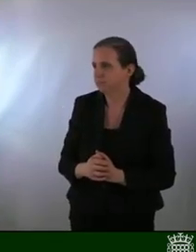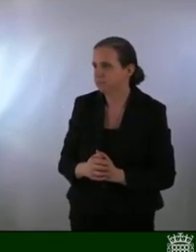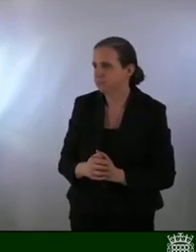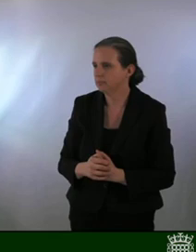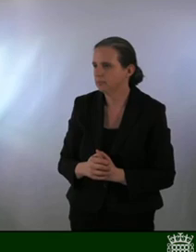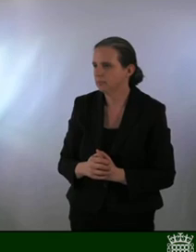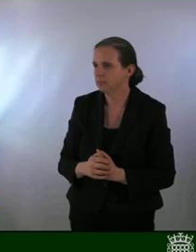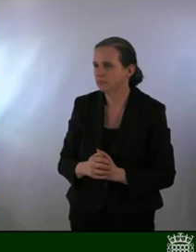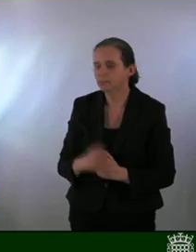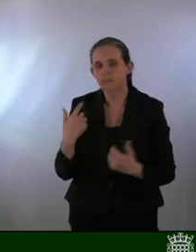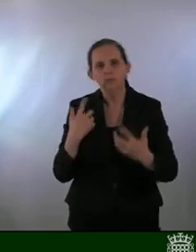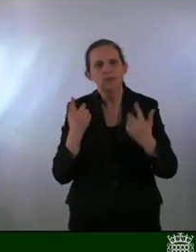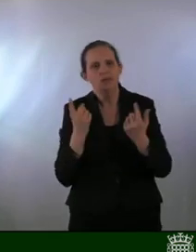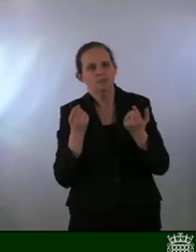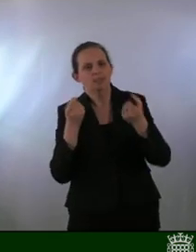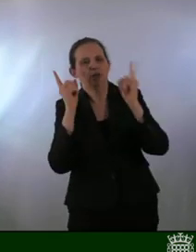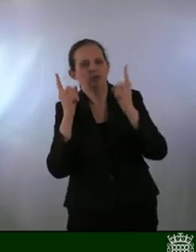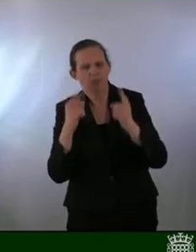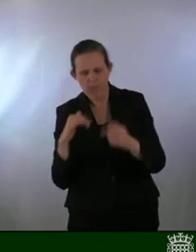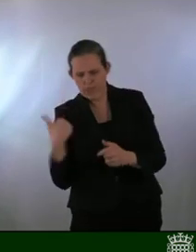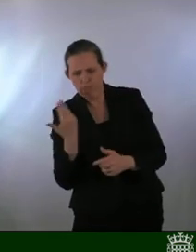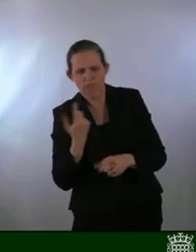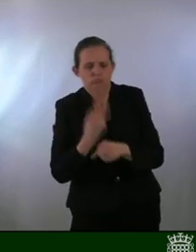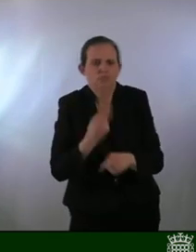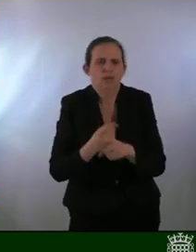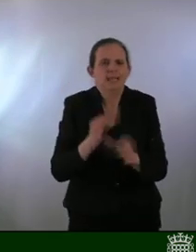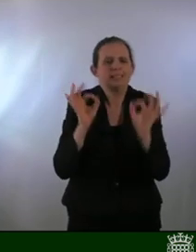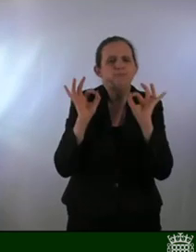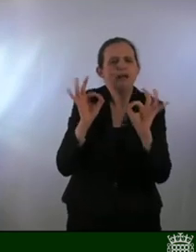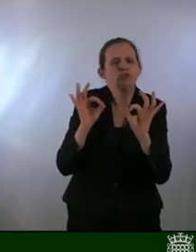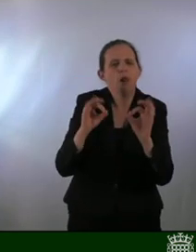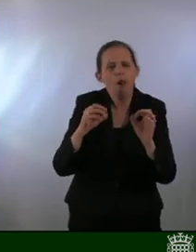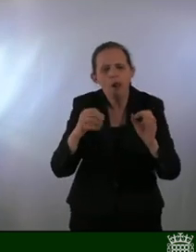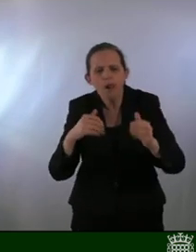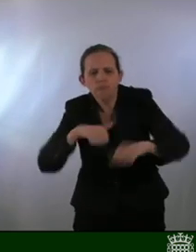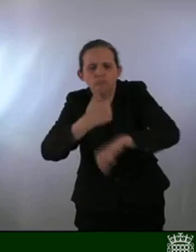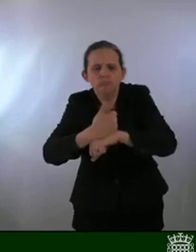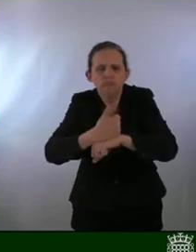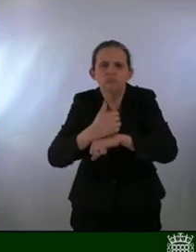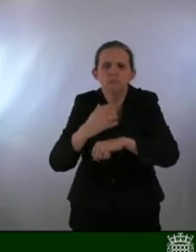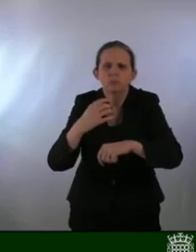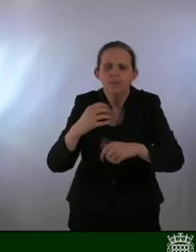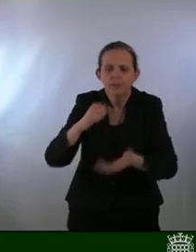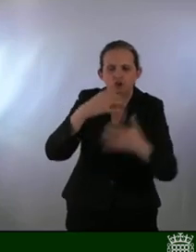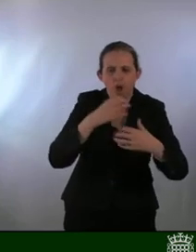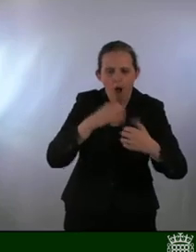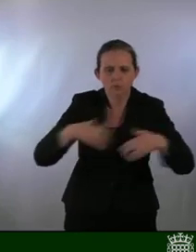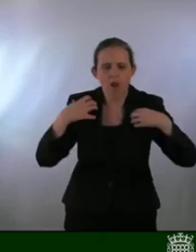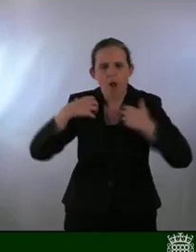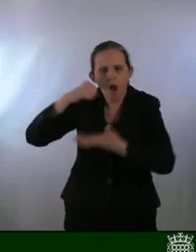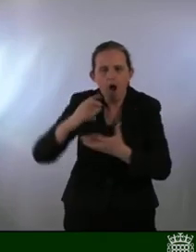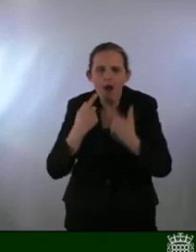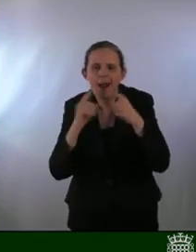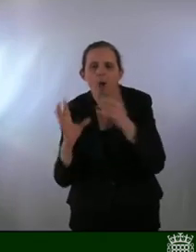special measures announced by the Chancellor last week, and yet the Northern Ireland Executive have yet to have a clear indication as